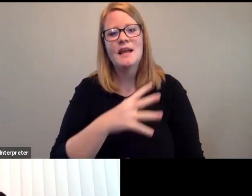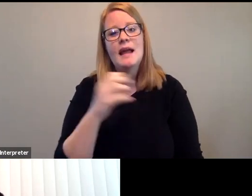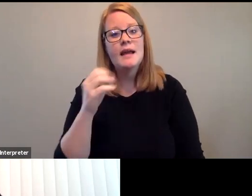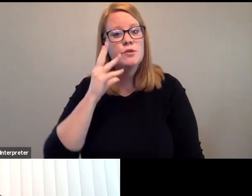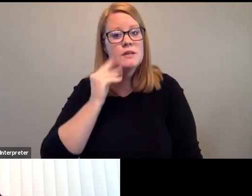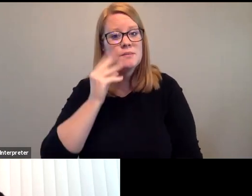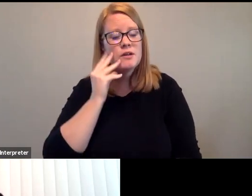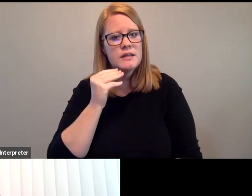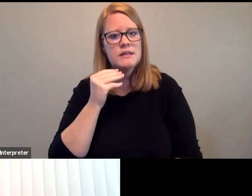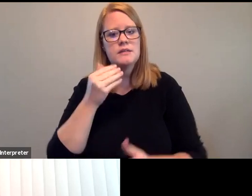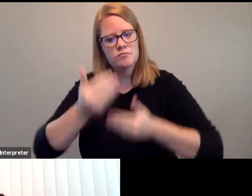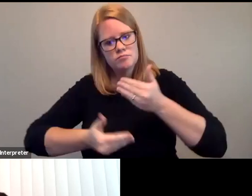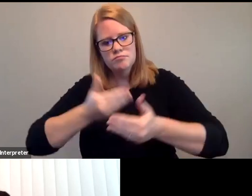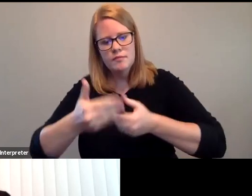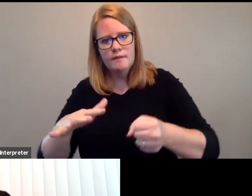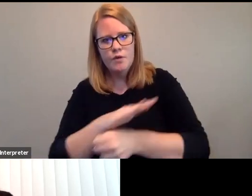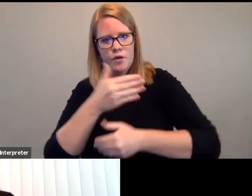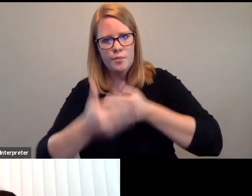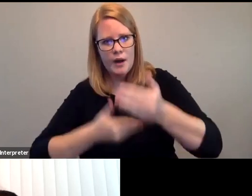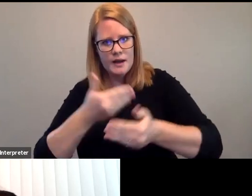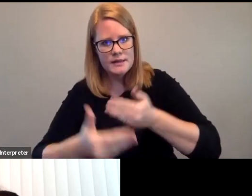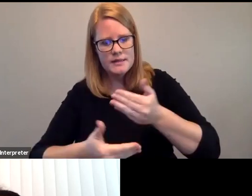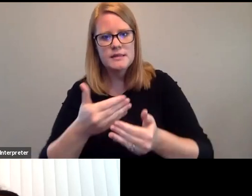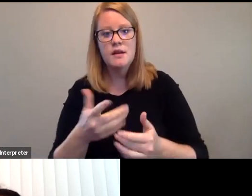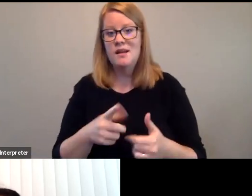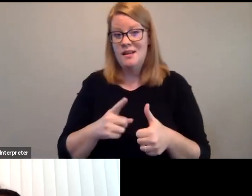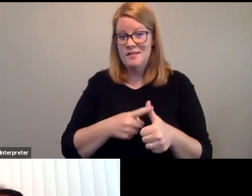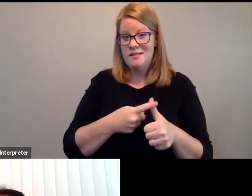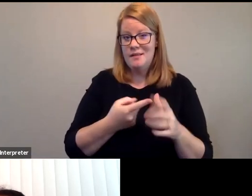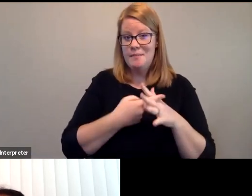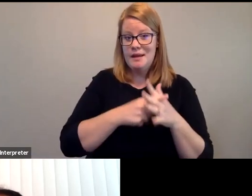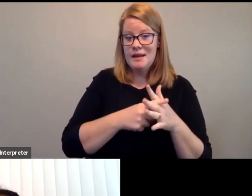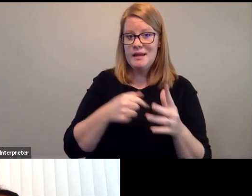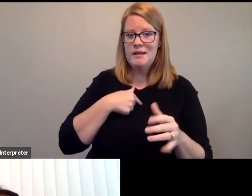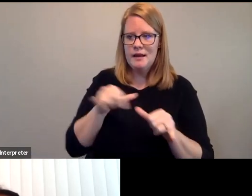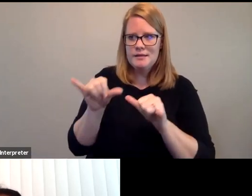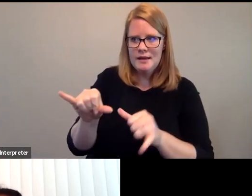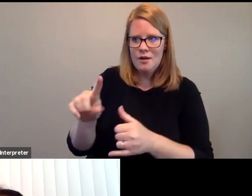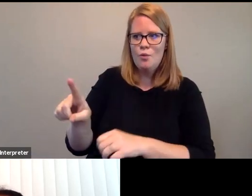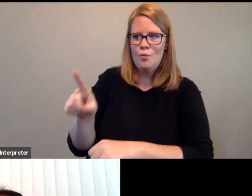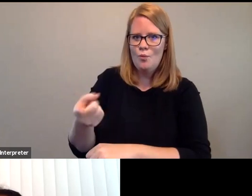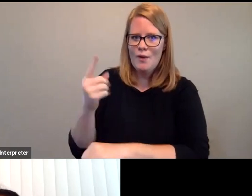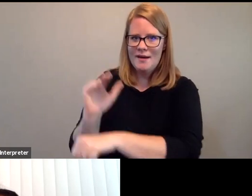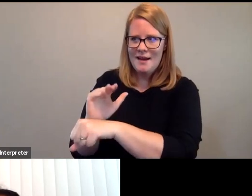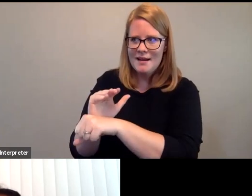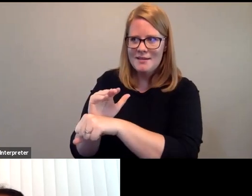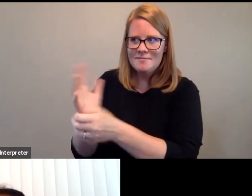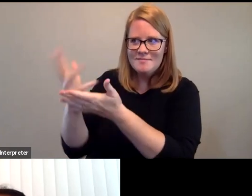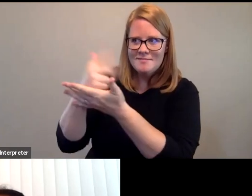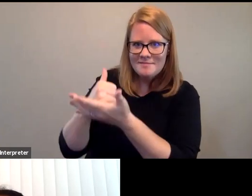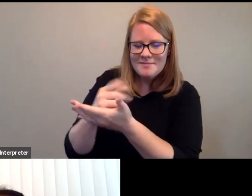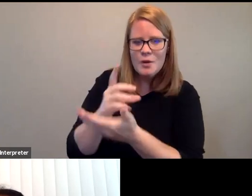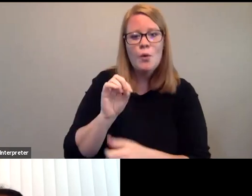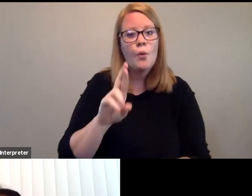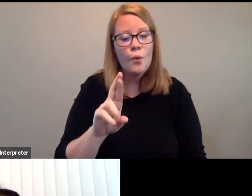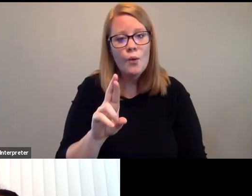staying there one night, then to gradually, you know, staying there a weekend maybe, and then, you know, when my grandma Juana was